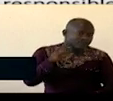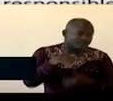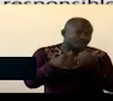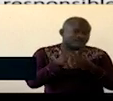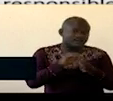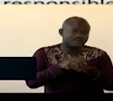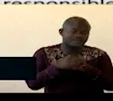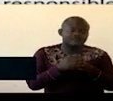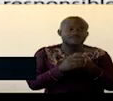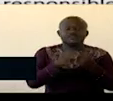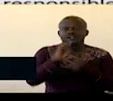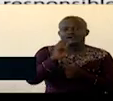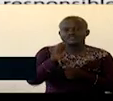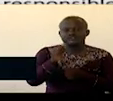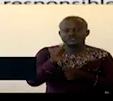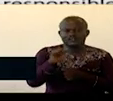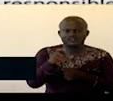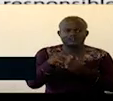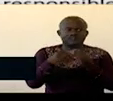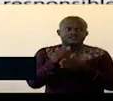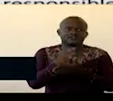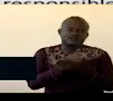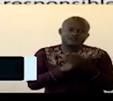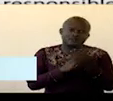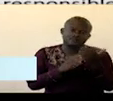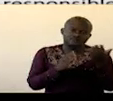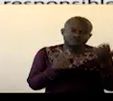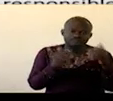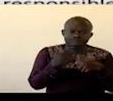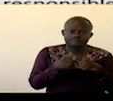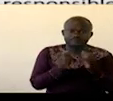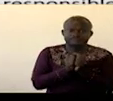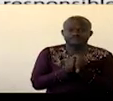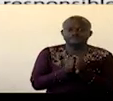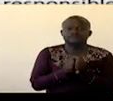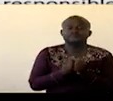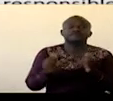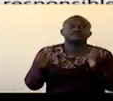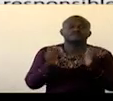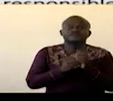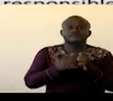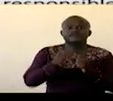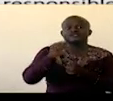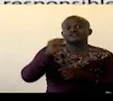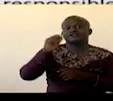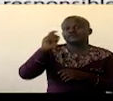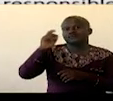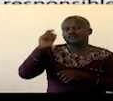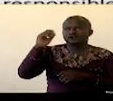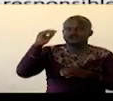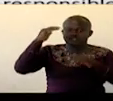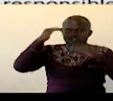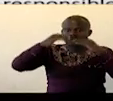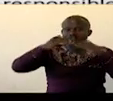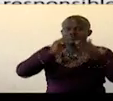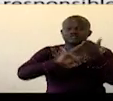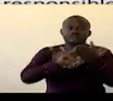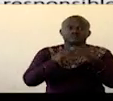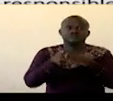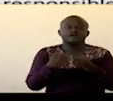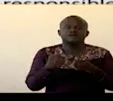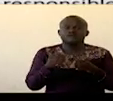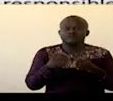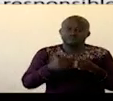from rubber. Some clothes can be made from rubber, and toys used by